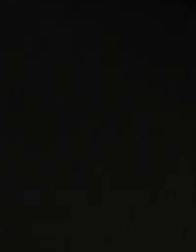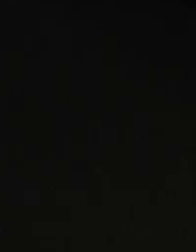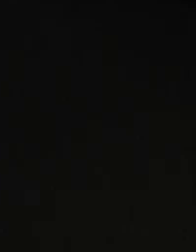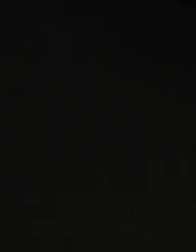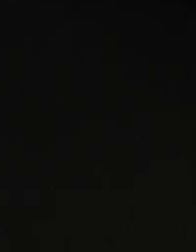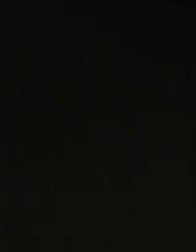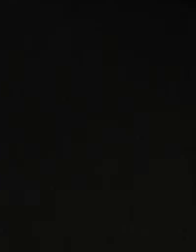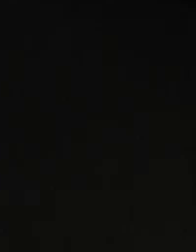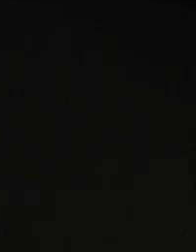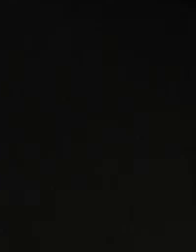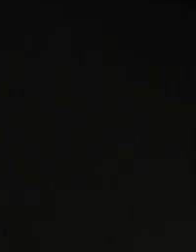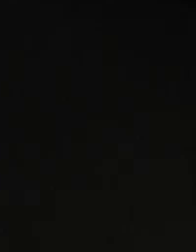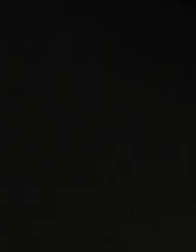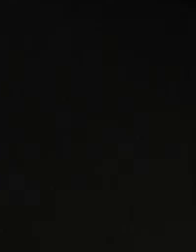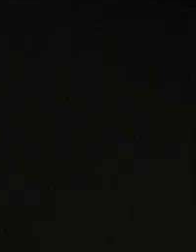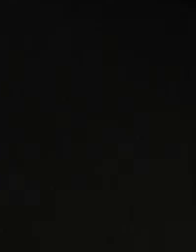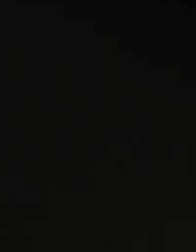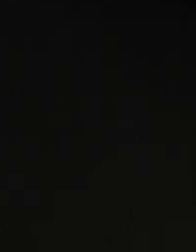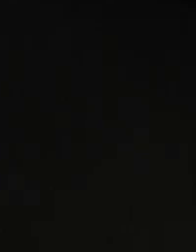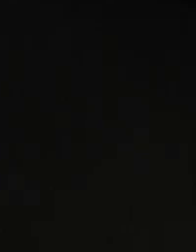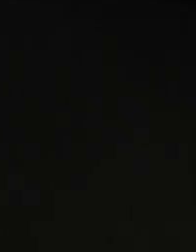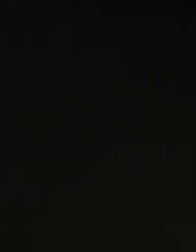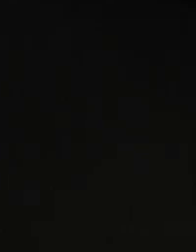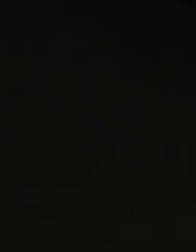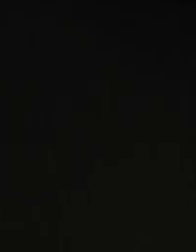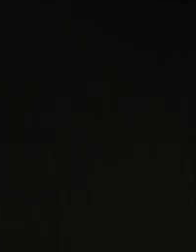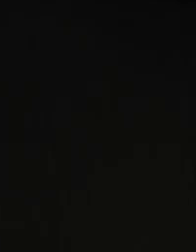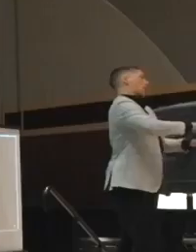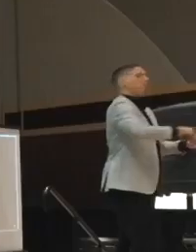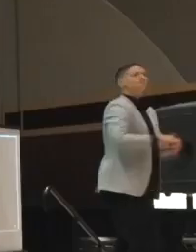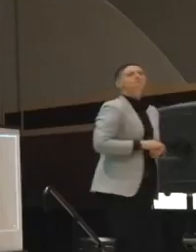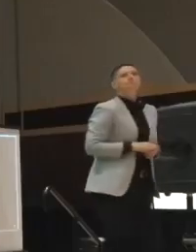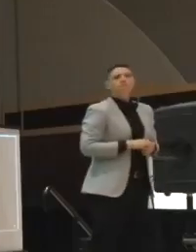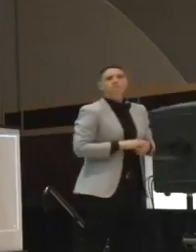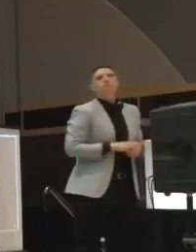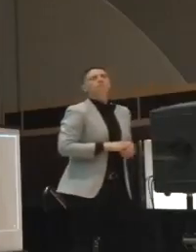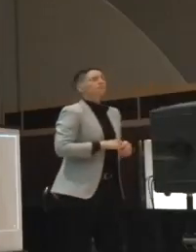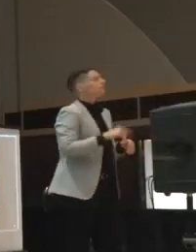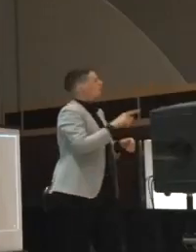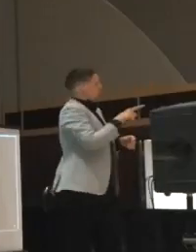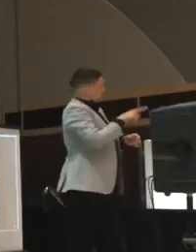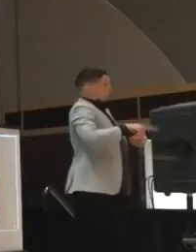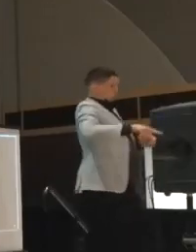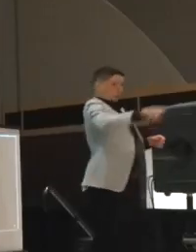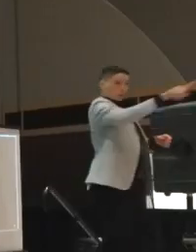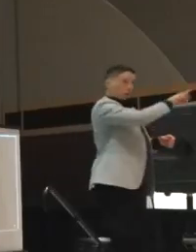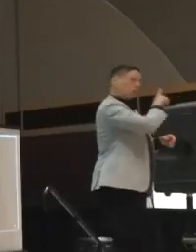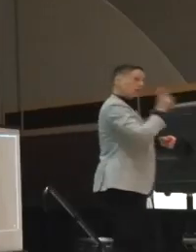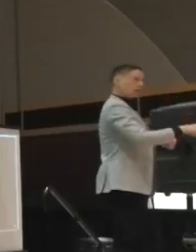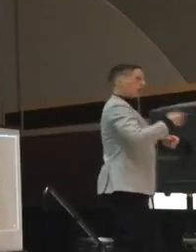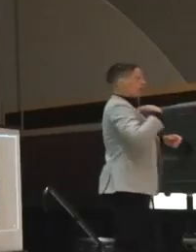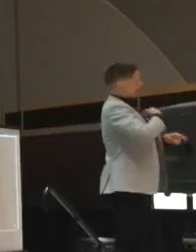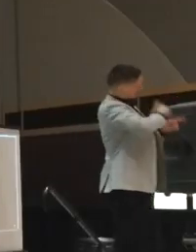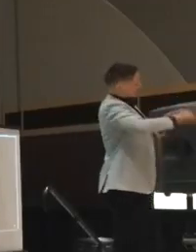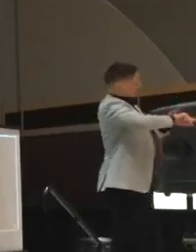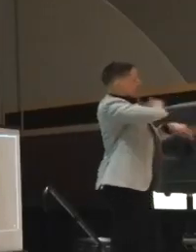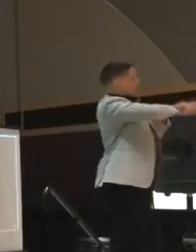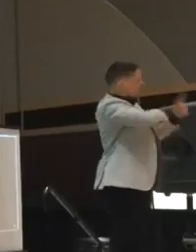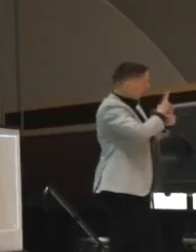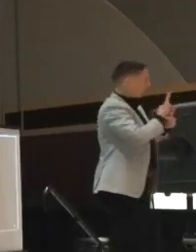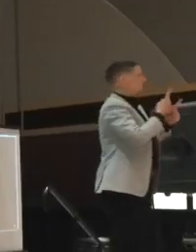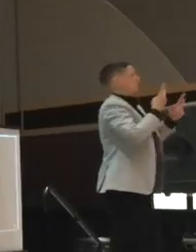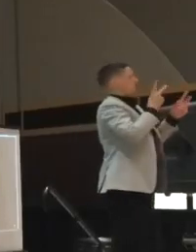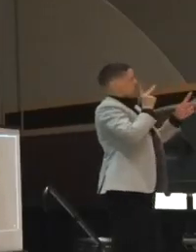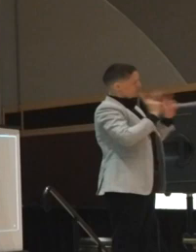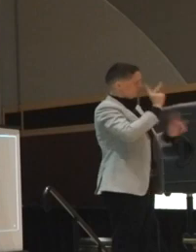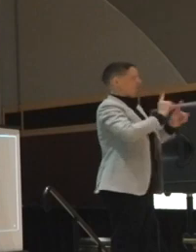I'm worried that our visual thinkers are getting screened out. You need us. All right, does anybody know why Fukushima